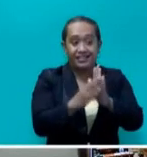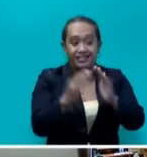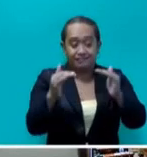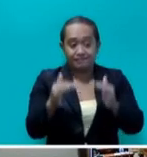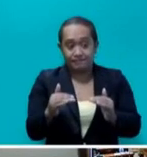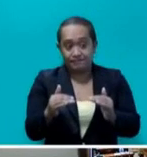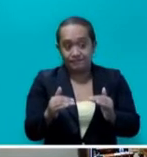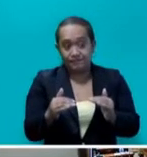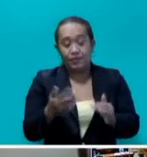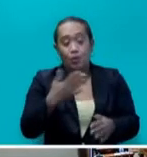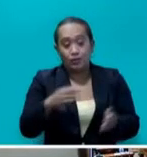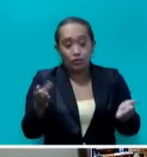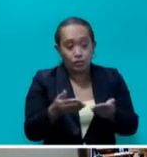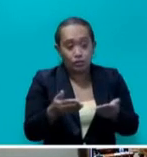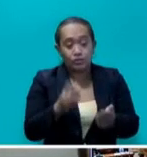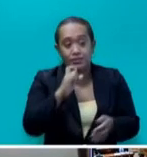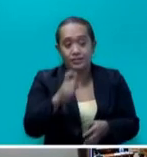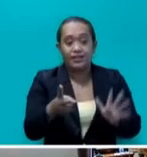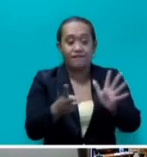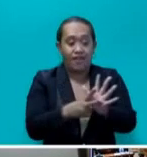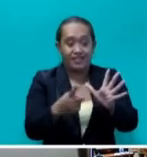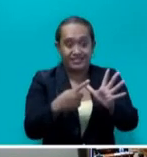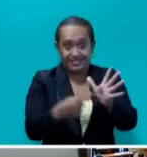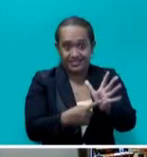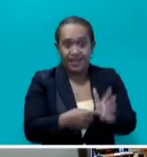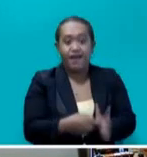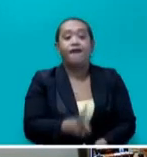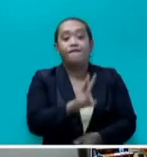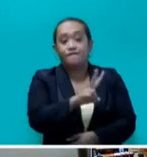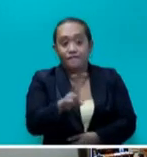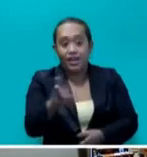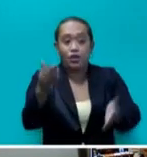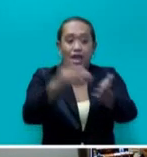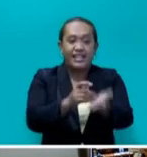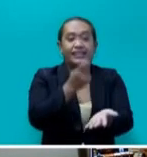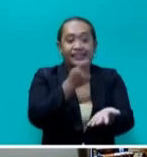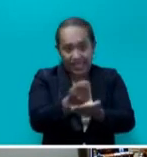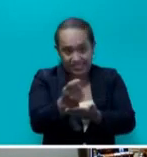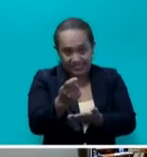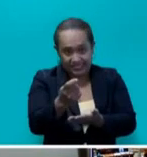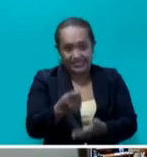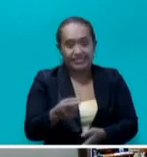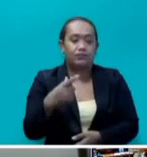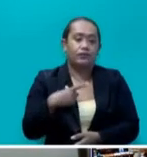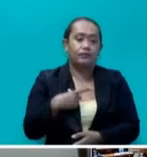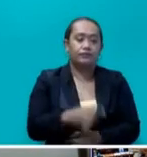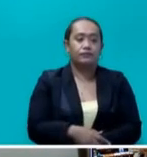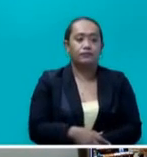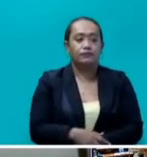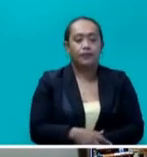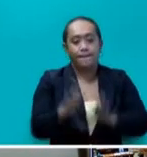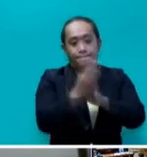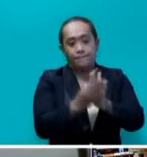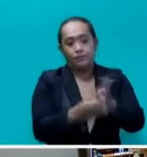like to very briefly introduce is the Value Added Tax Budget Amendment Bill 2021. Mr. Speaker, sir, the Value Added Tax Budget Amendment Bill